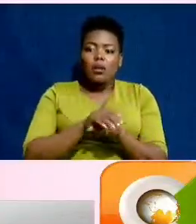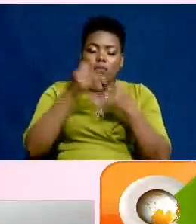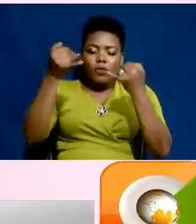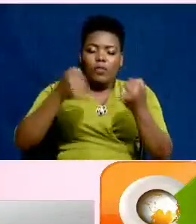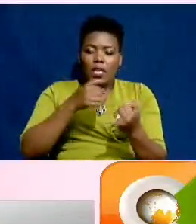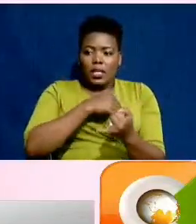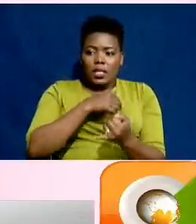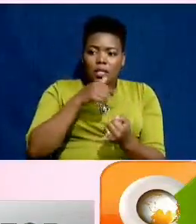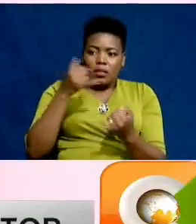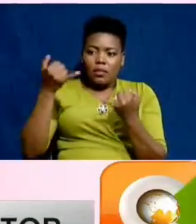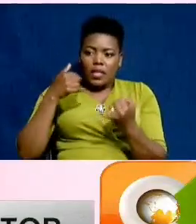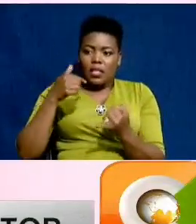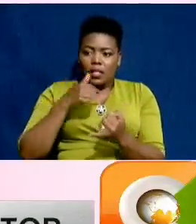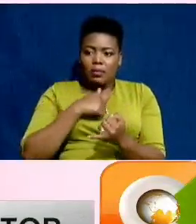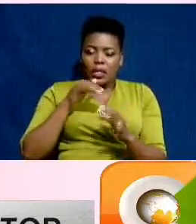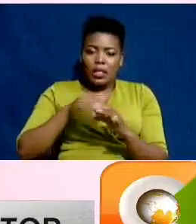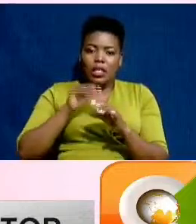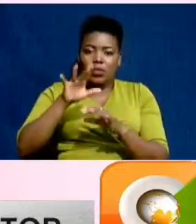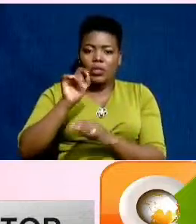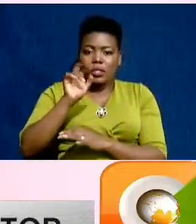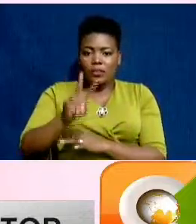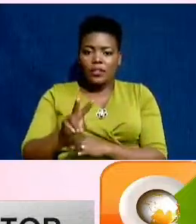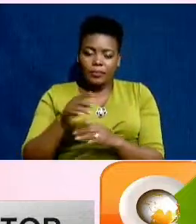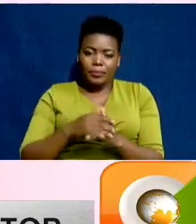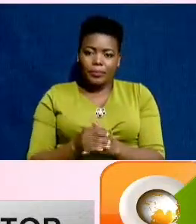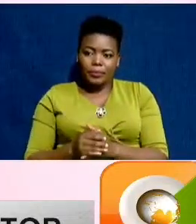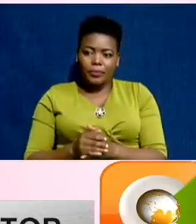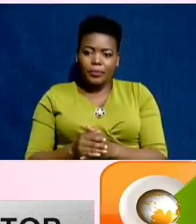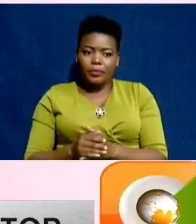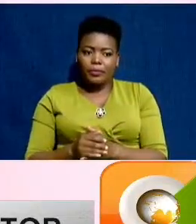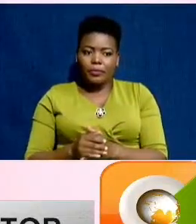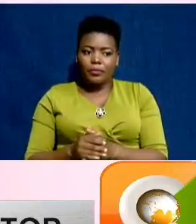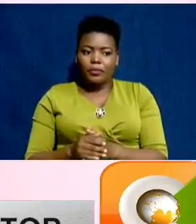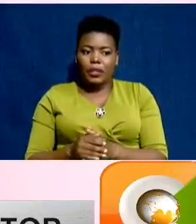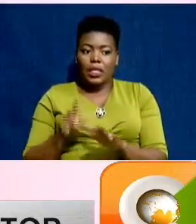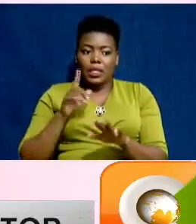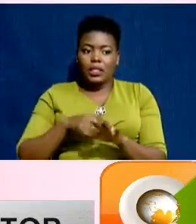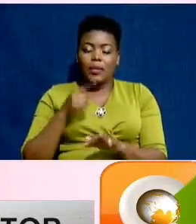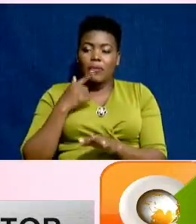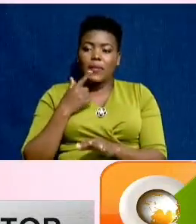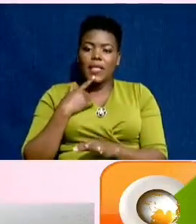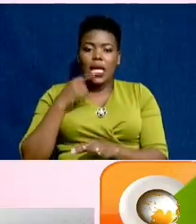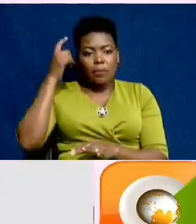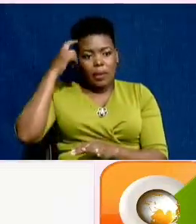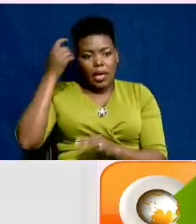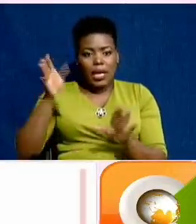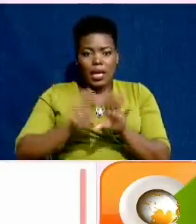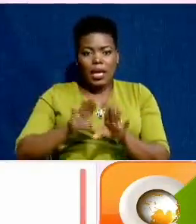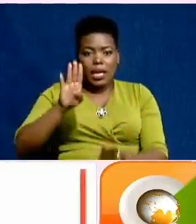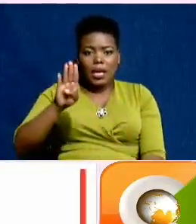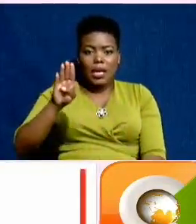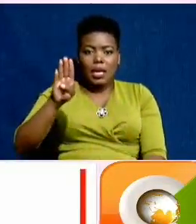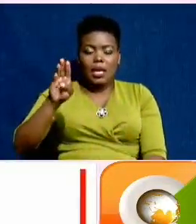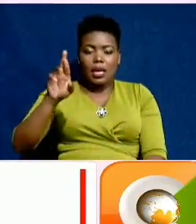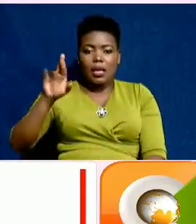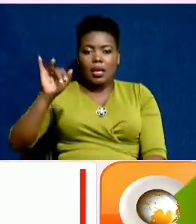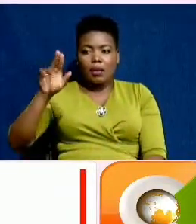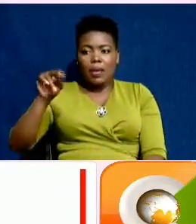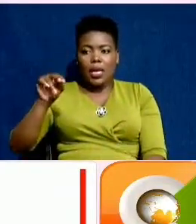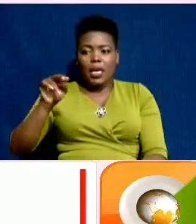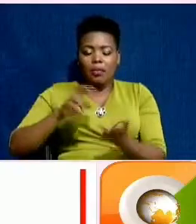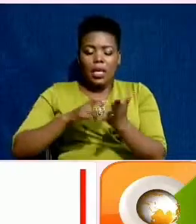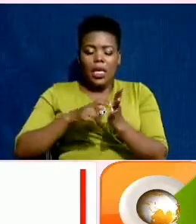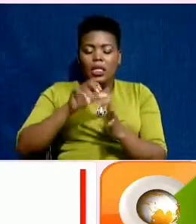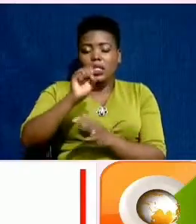me to your studios. And basically, when you say brain death, we normally refer to what we call brainstem